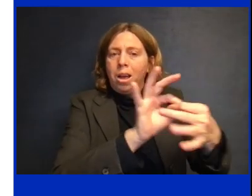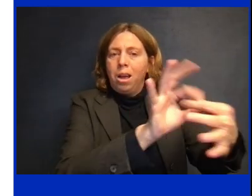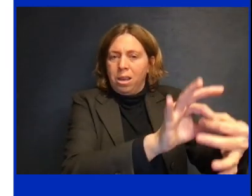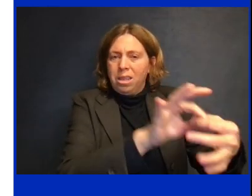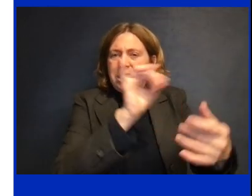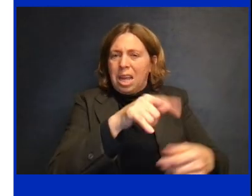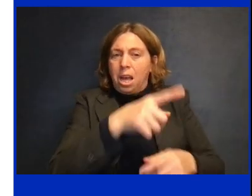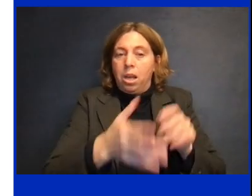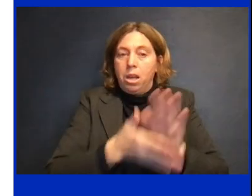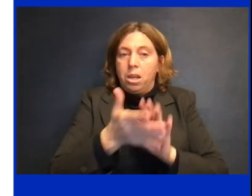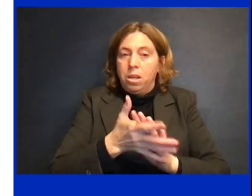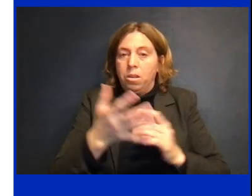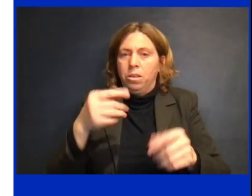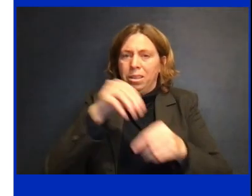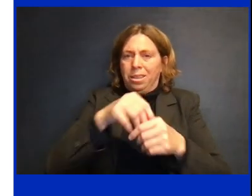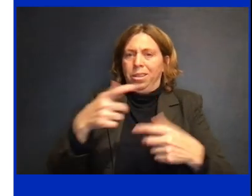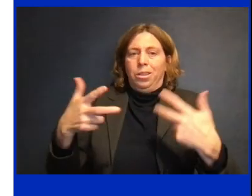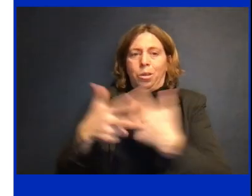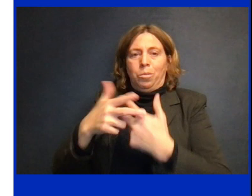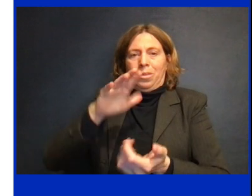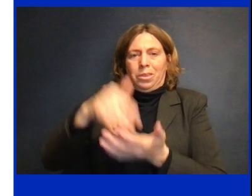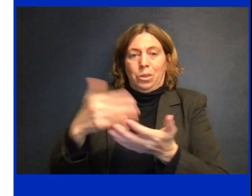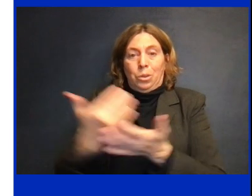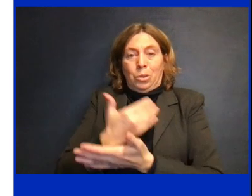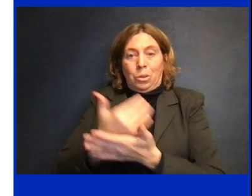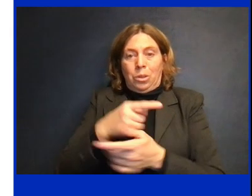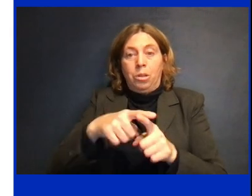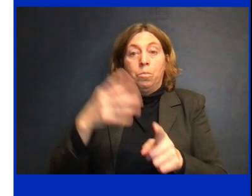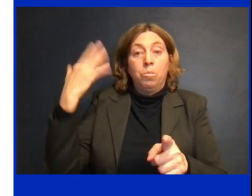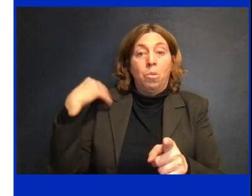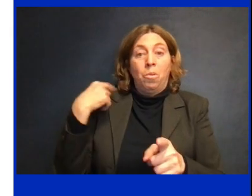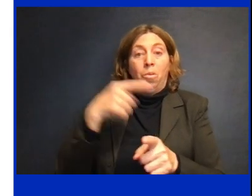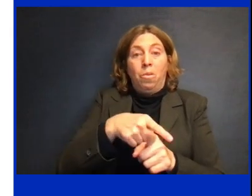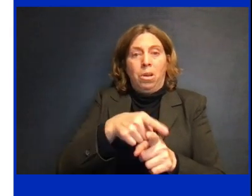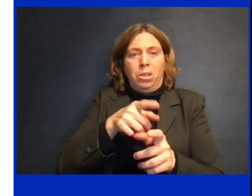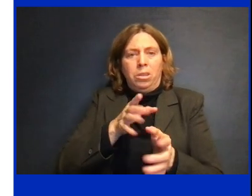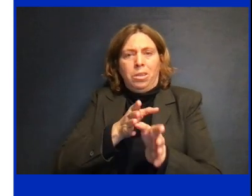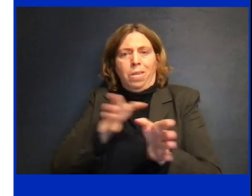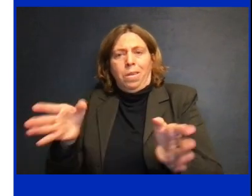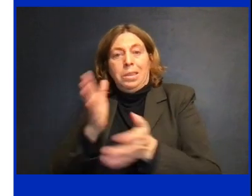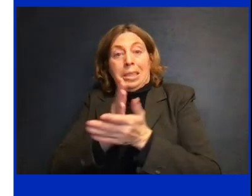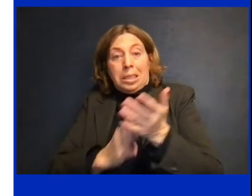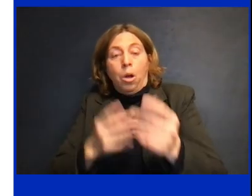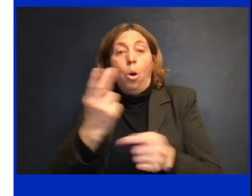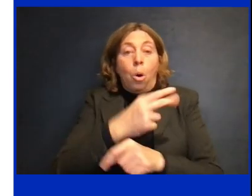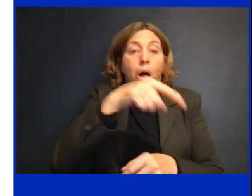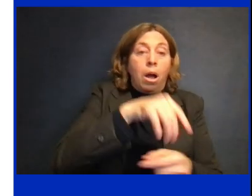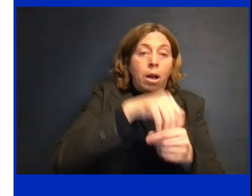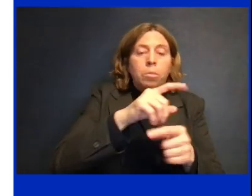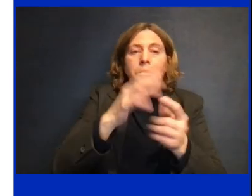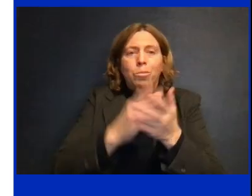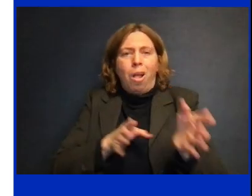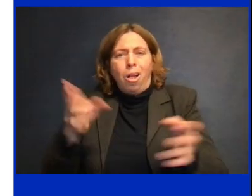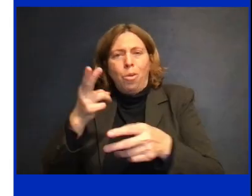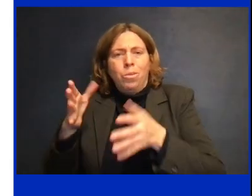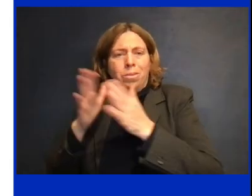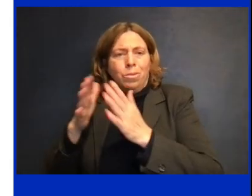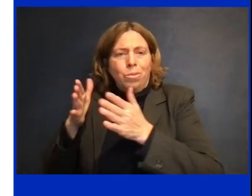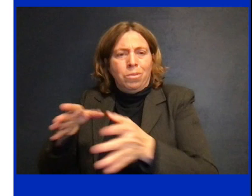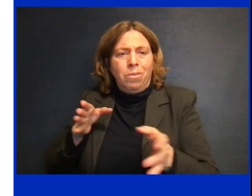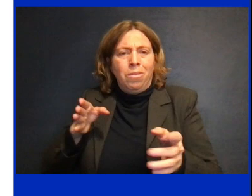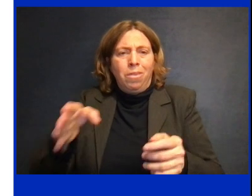the existing terminal, while others operate curbside along city streets. In response to the public comments regarding